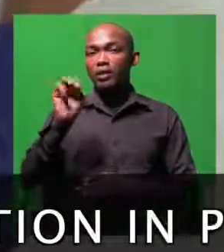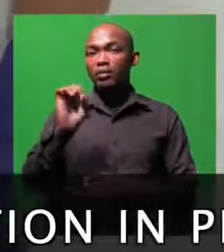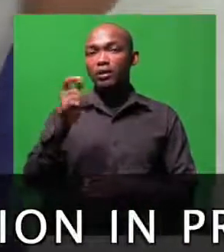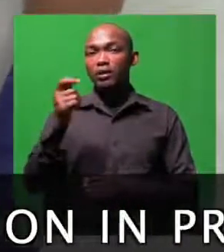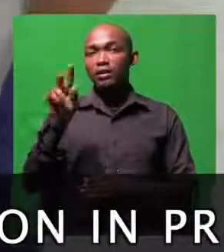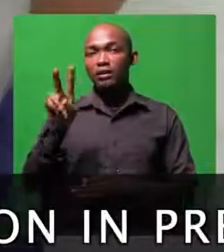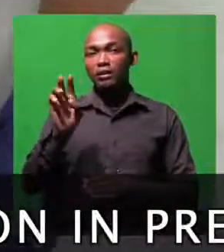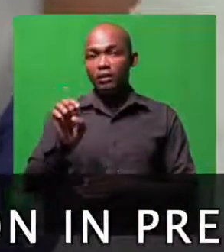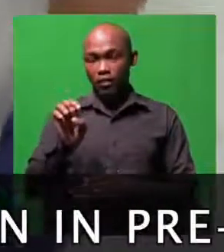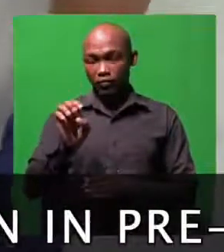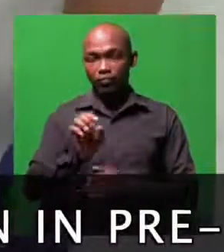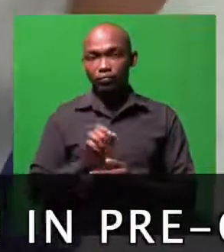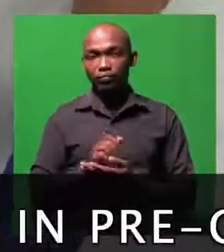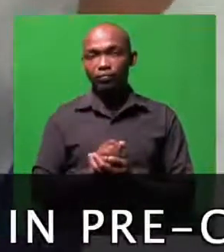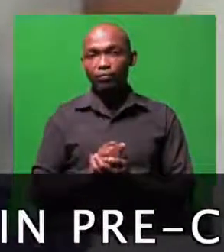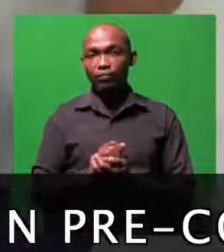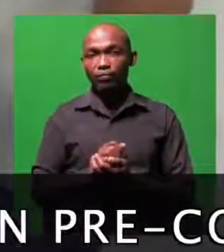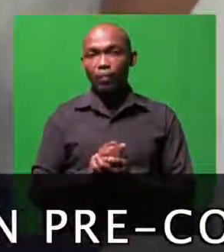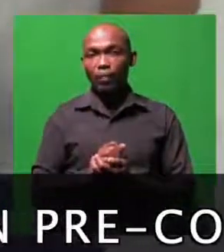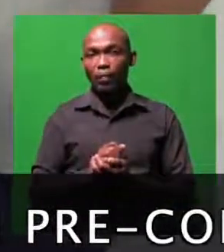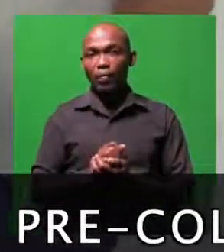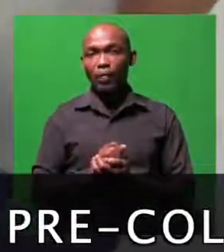Primitive communalism.